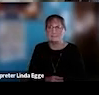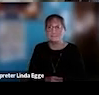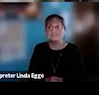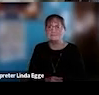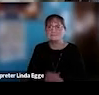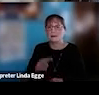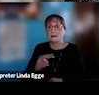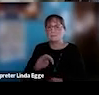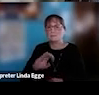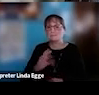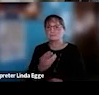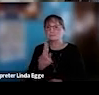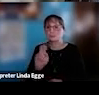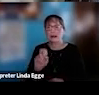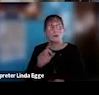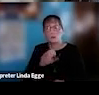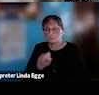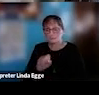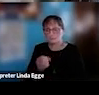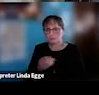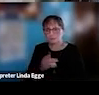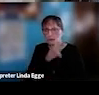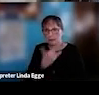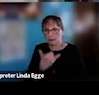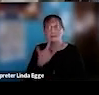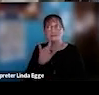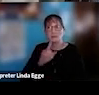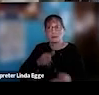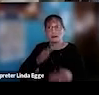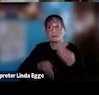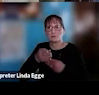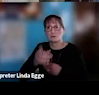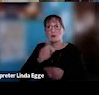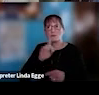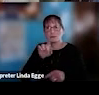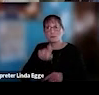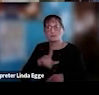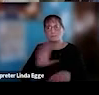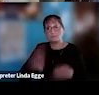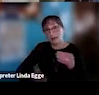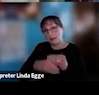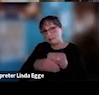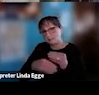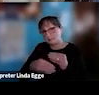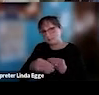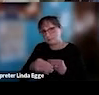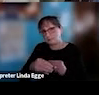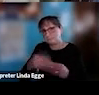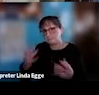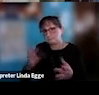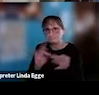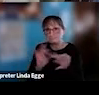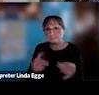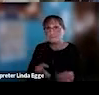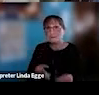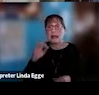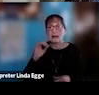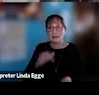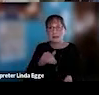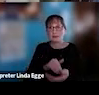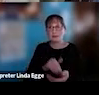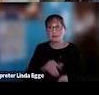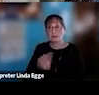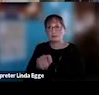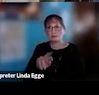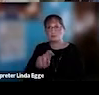Michelle, I would like to end with you on that question if you have some additional comments to add. Well, I think where Dr. Troxler was going to